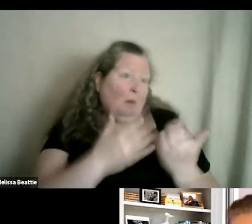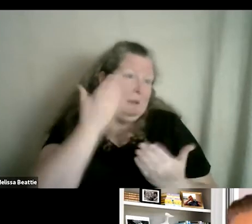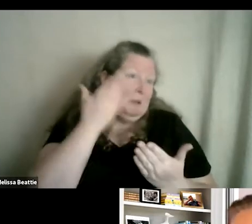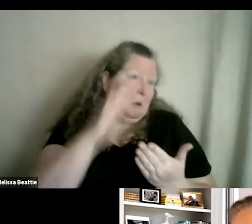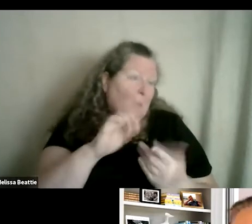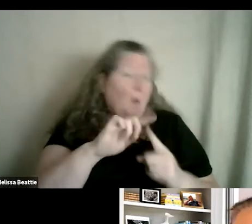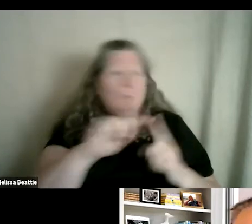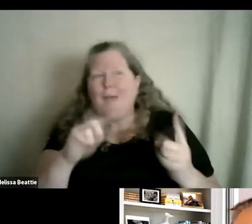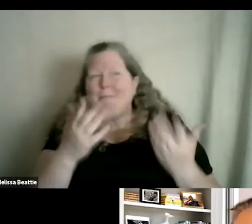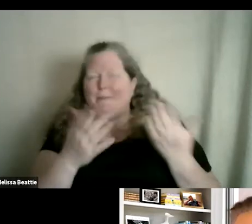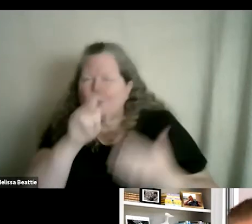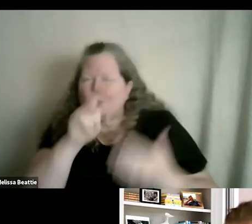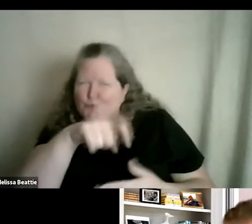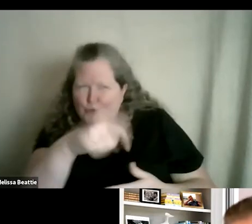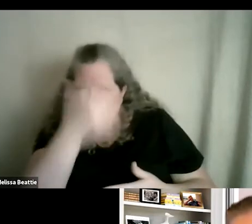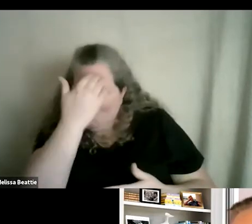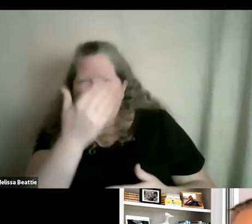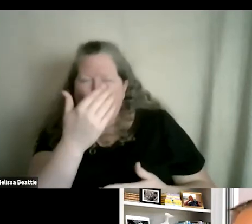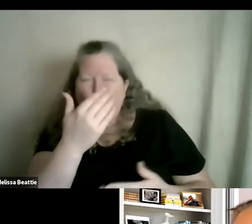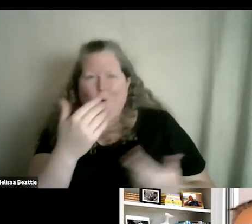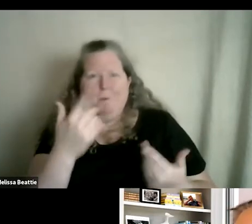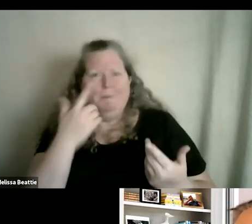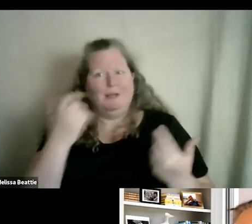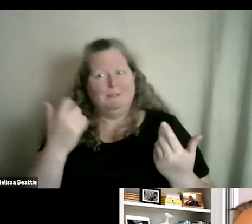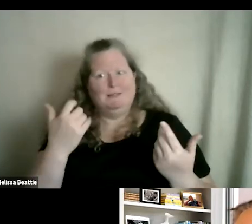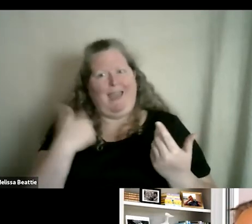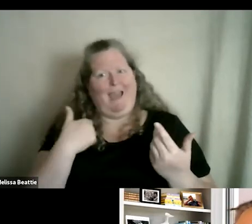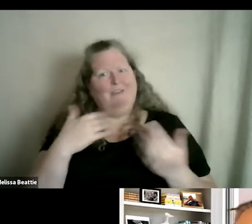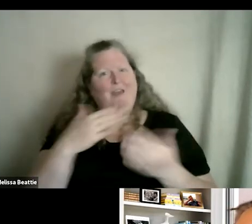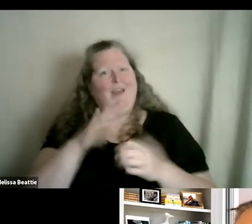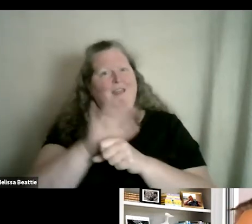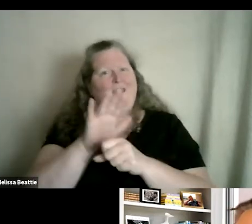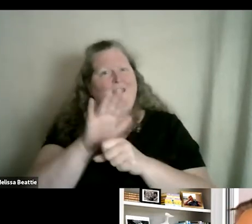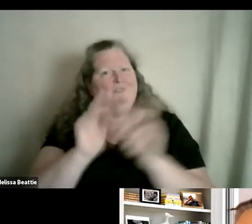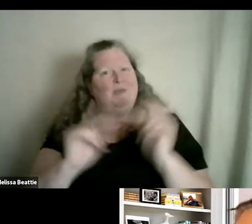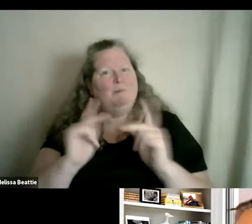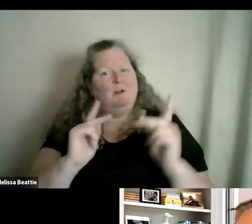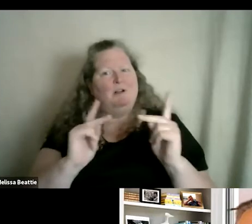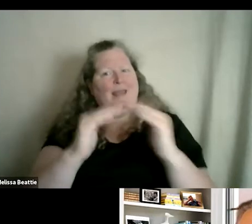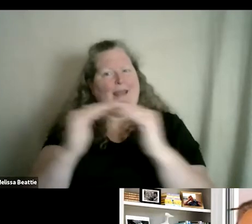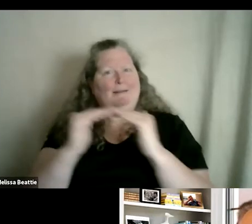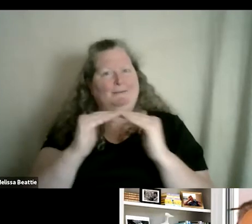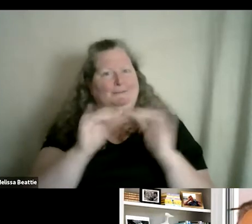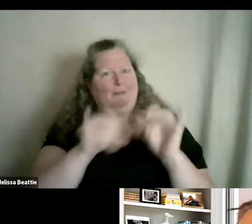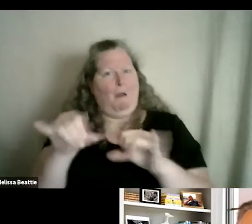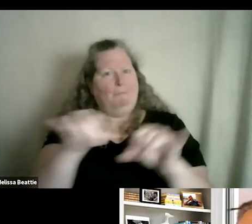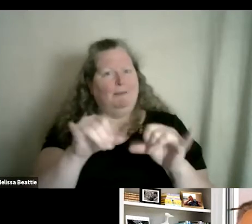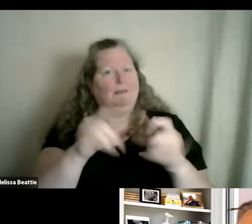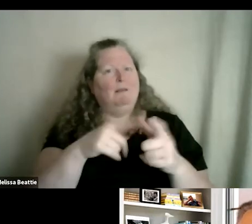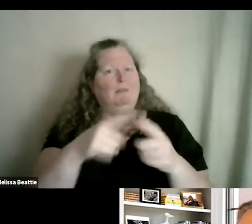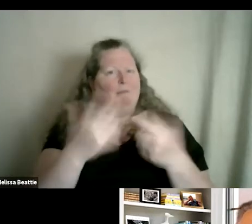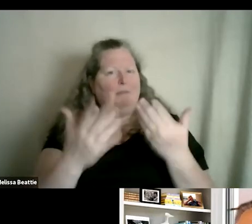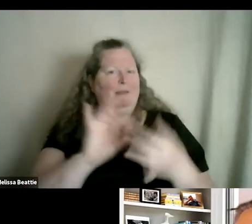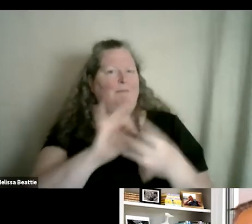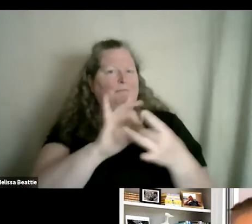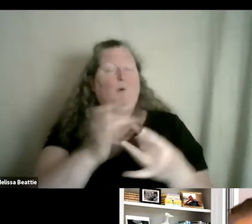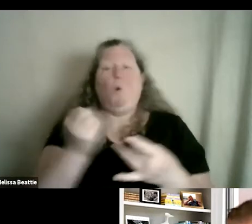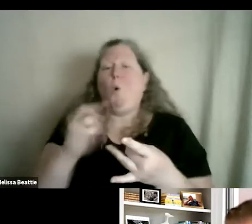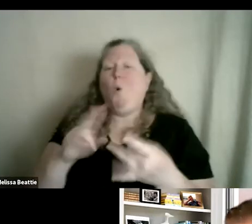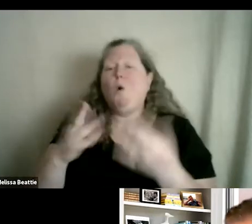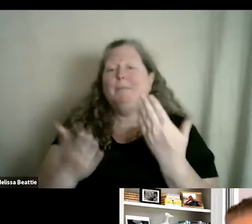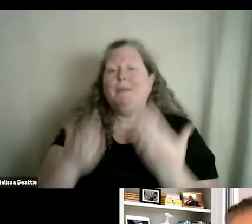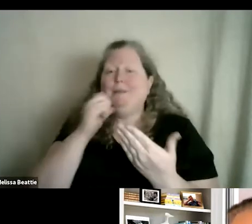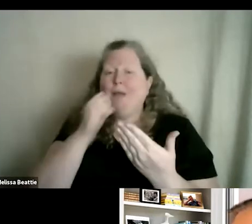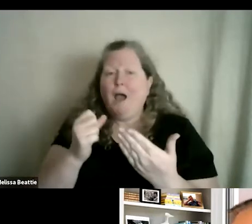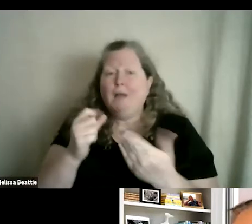LinkedIn, the same way, right? They have enough people in common with you that you should be talking to them. And if not, maybe they have your next job waiting for you, right?